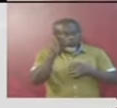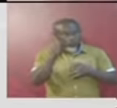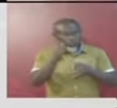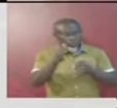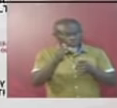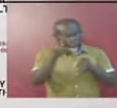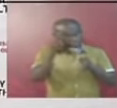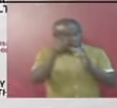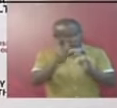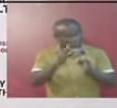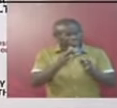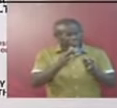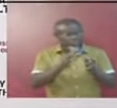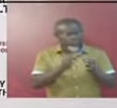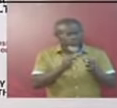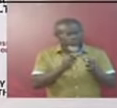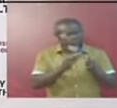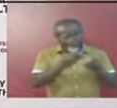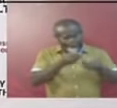offices. Dr. Othello?